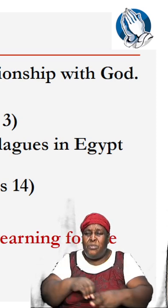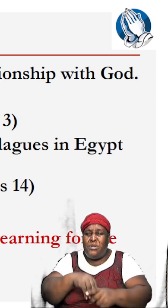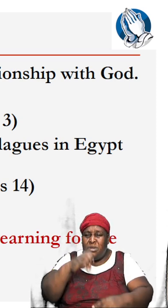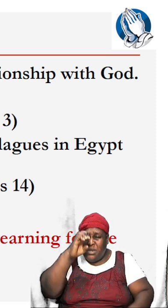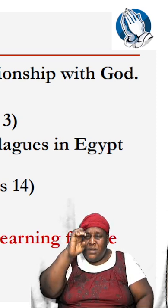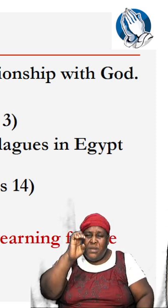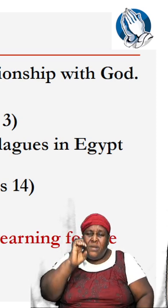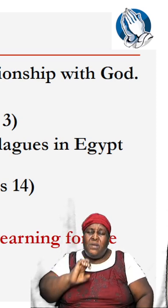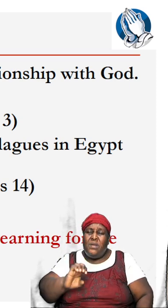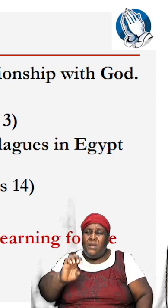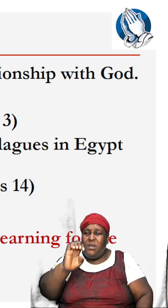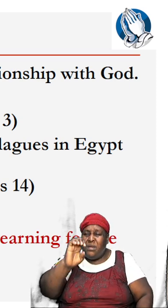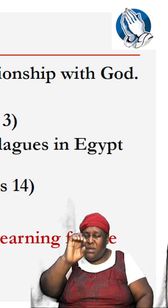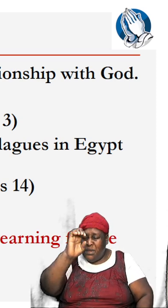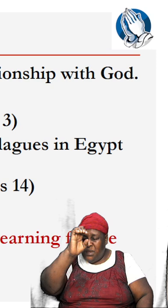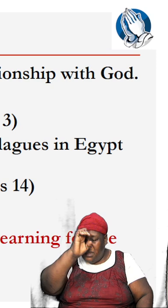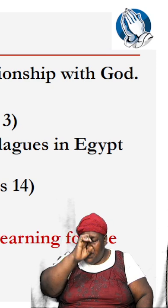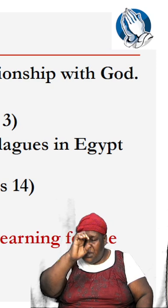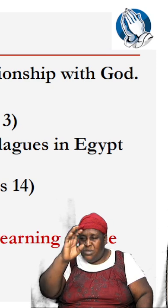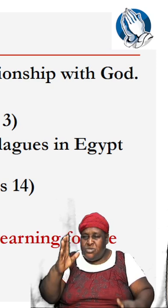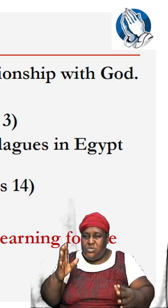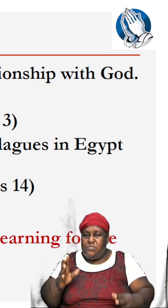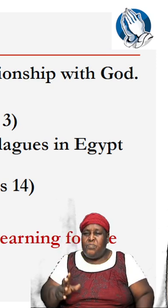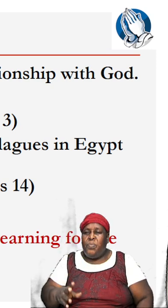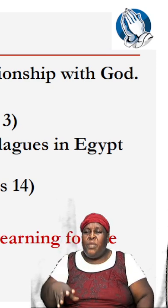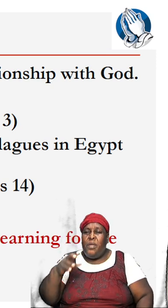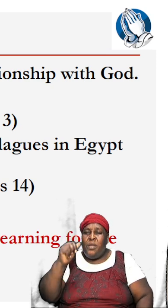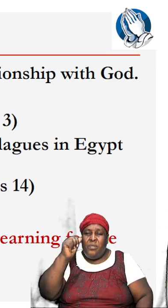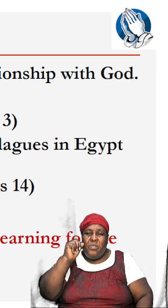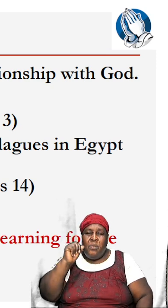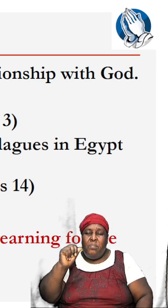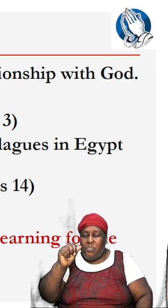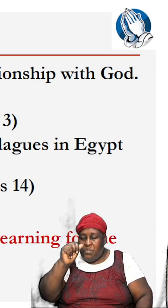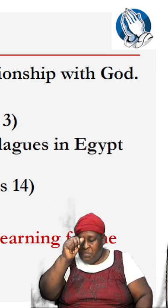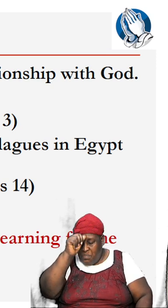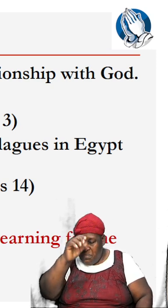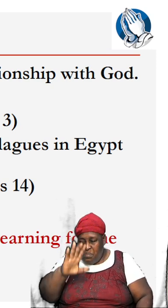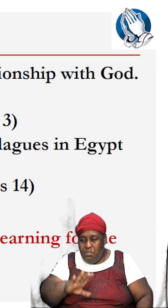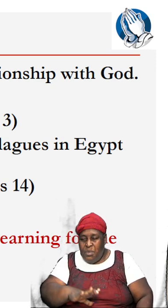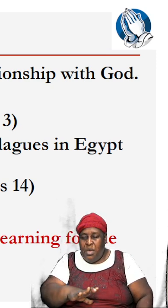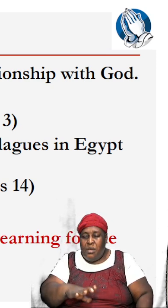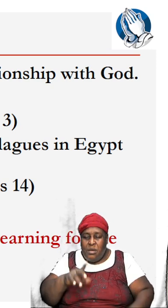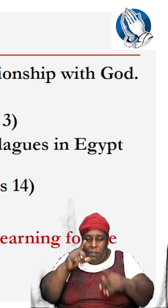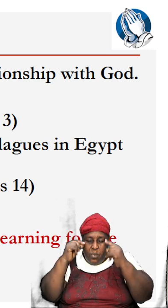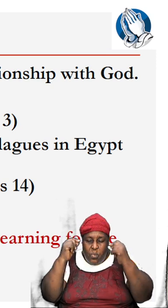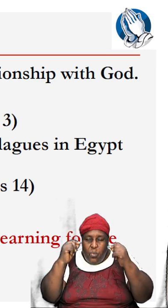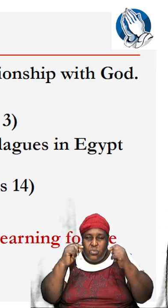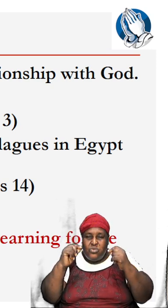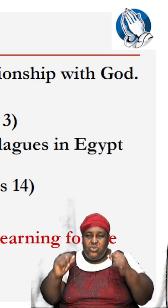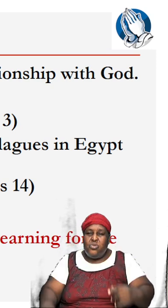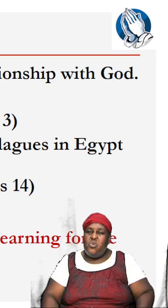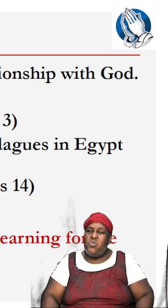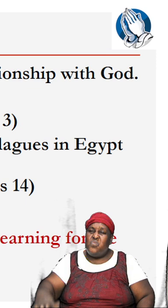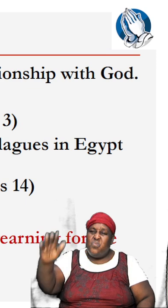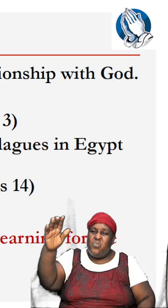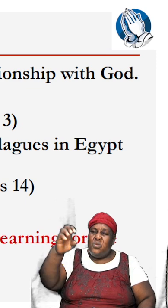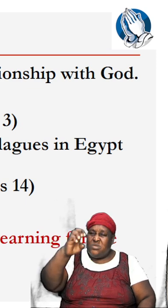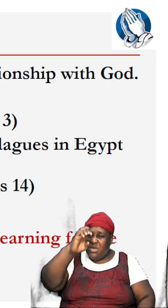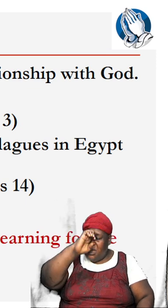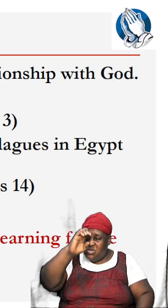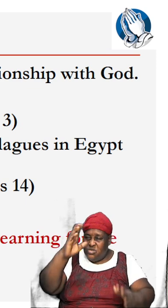Egypt. Praise God. The man grew up as an Egyptian, trained in the Egyptian